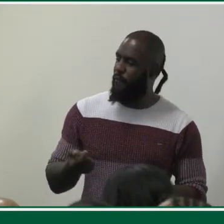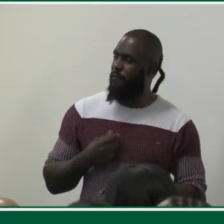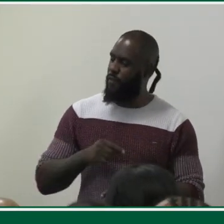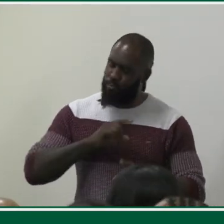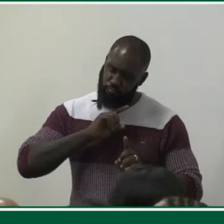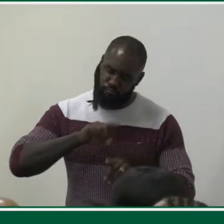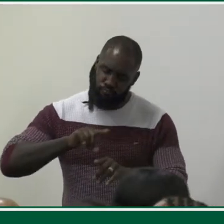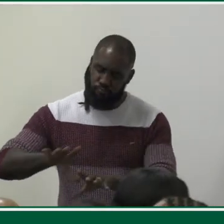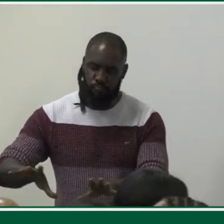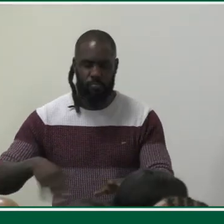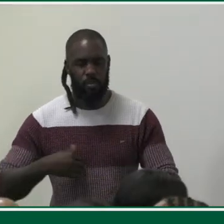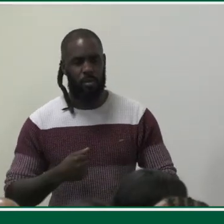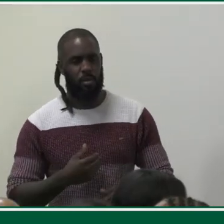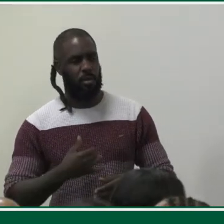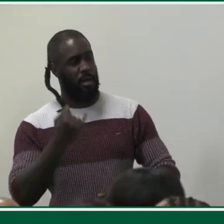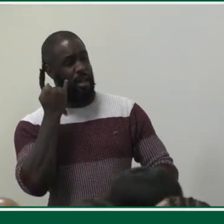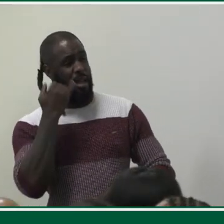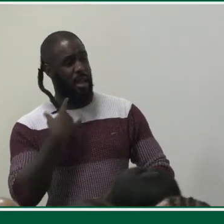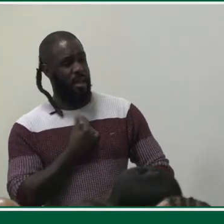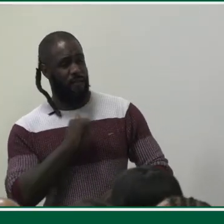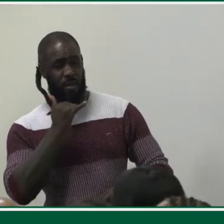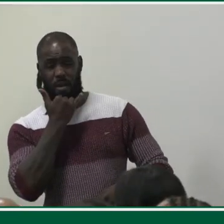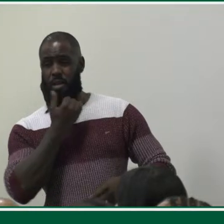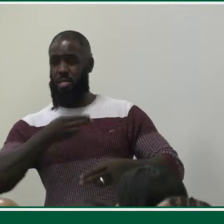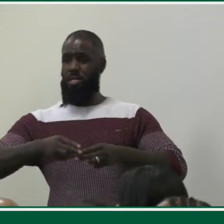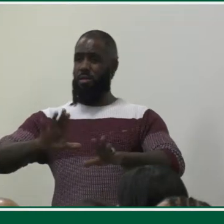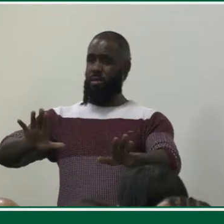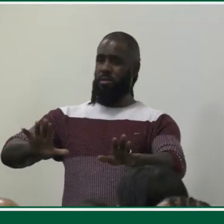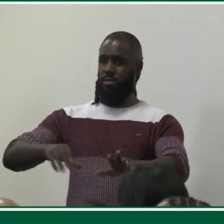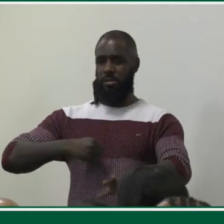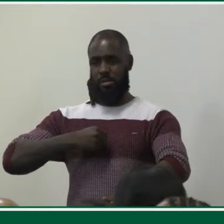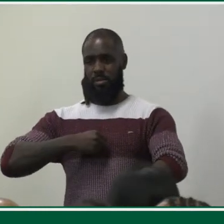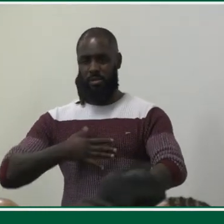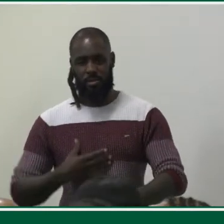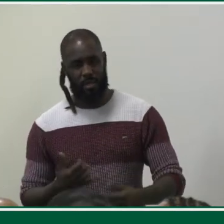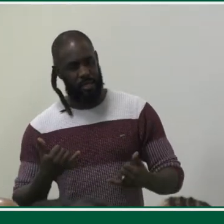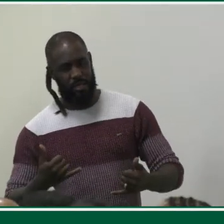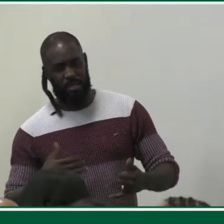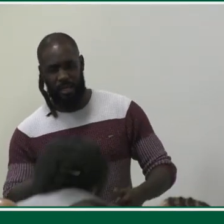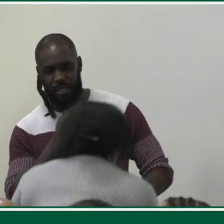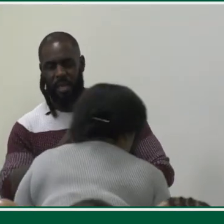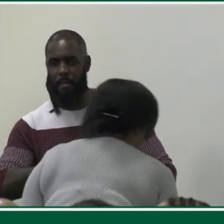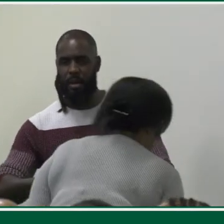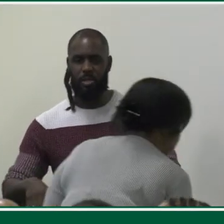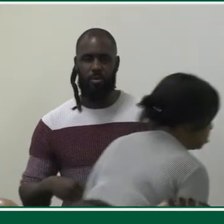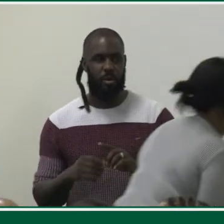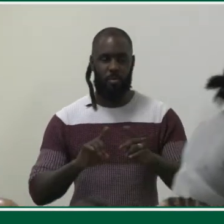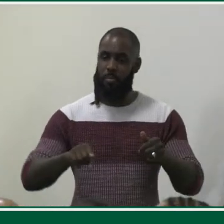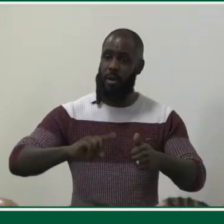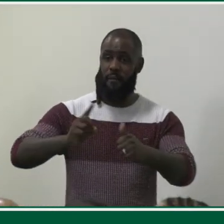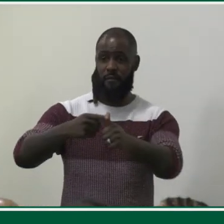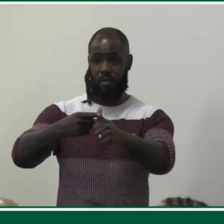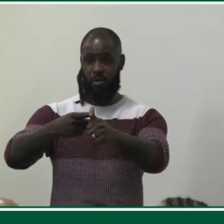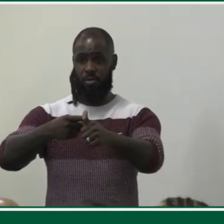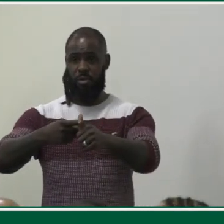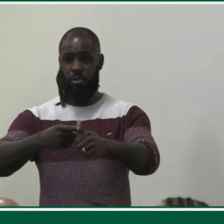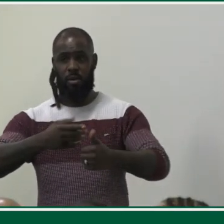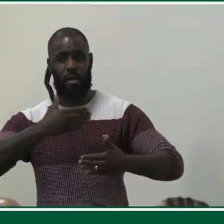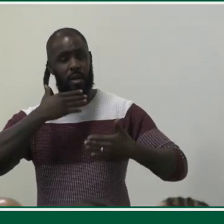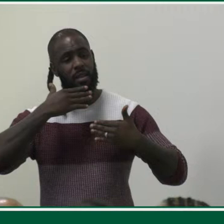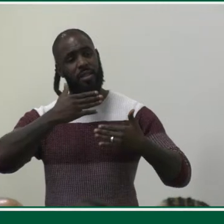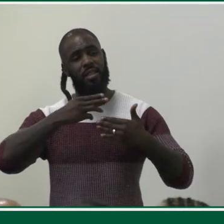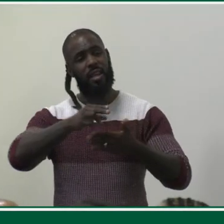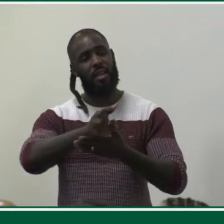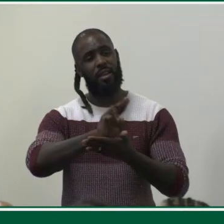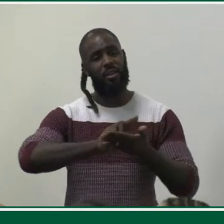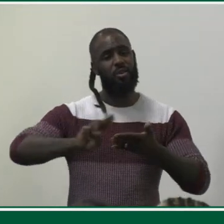I'm about to mention, forgive me if I miss your name, today would not be possible. So First, I would like to thank University Communication.